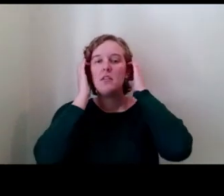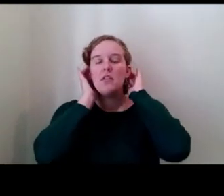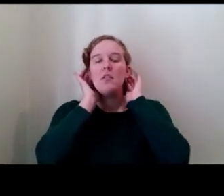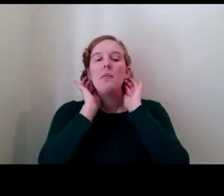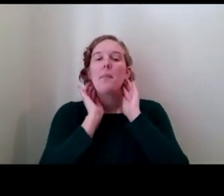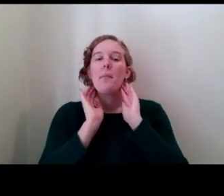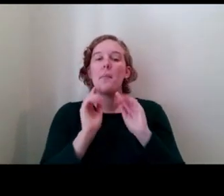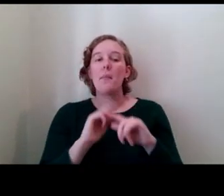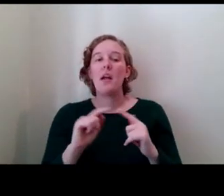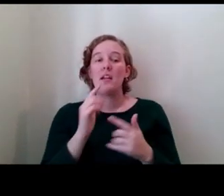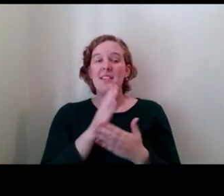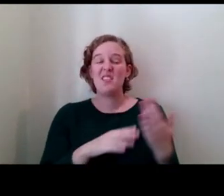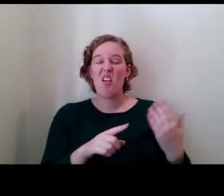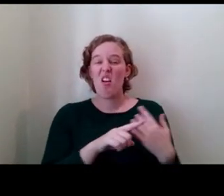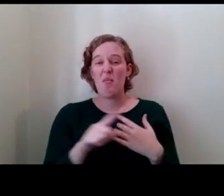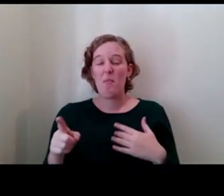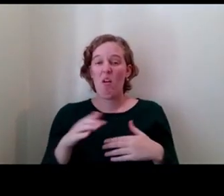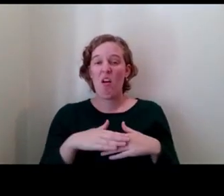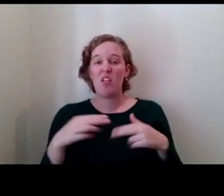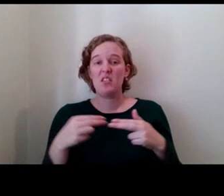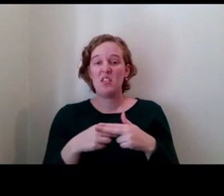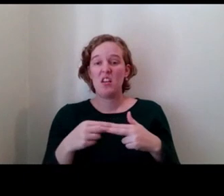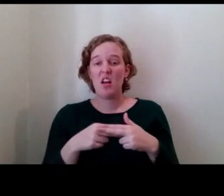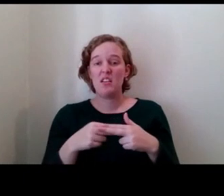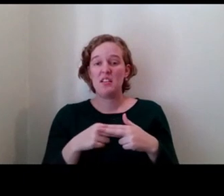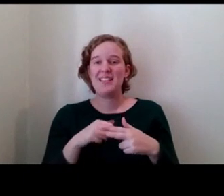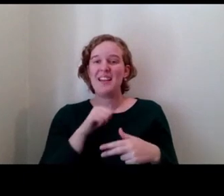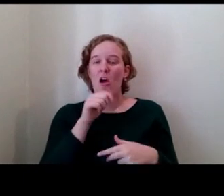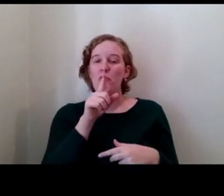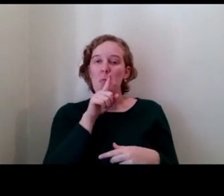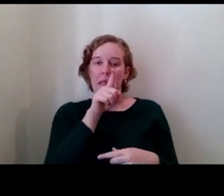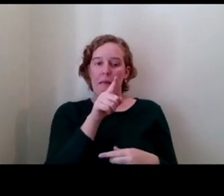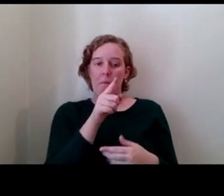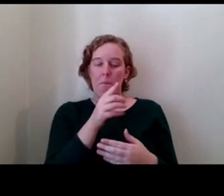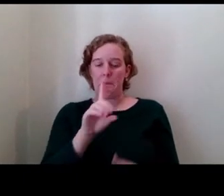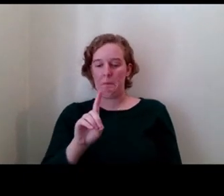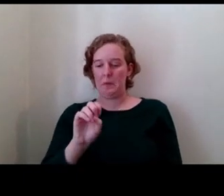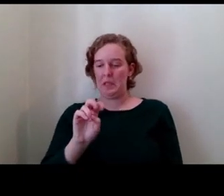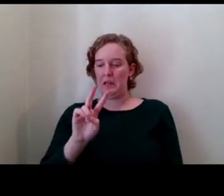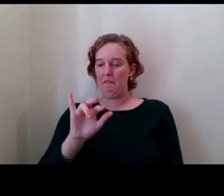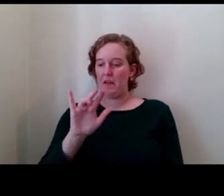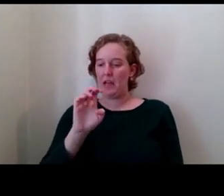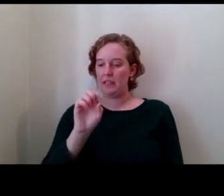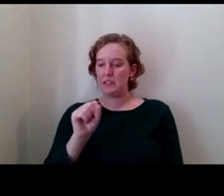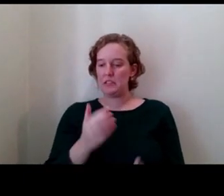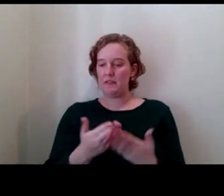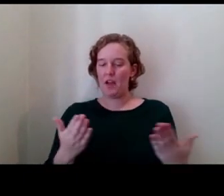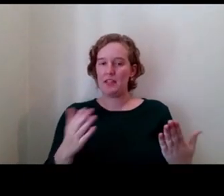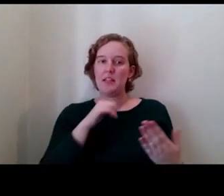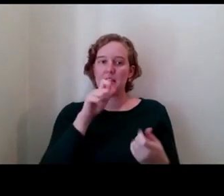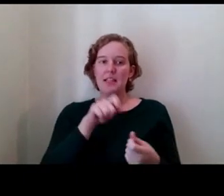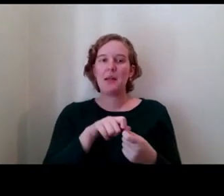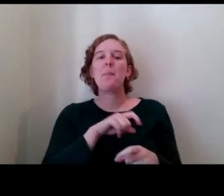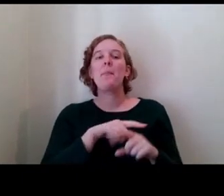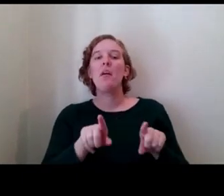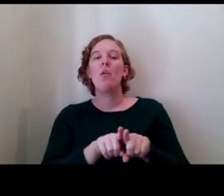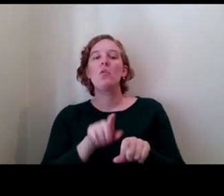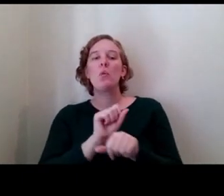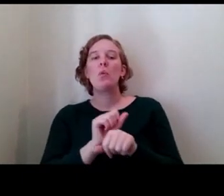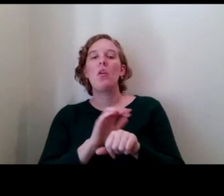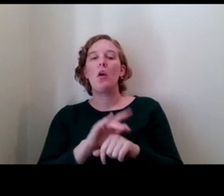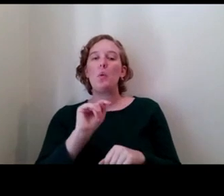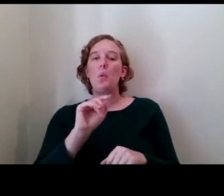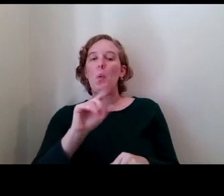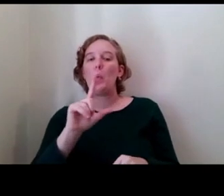of the things in this slide aren't really devices. And I also work on tools and systems that help other people